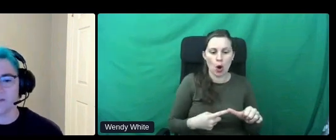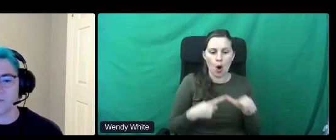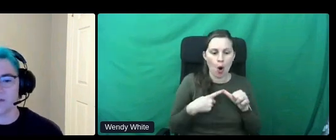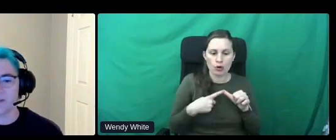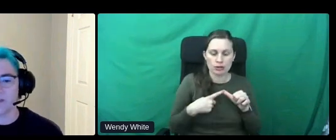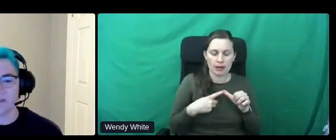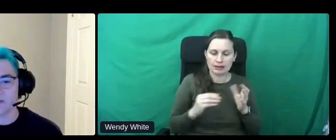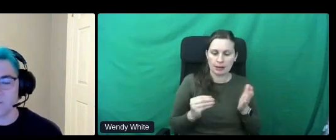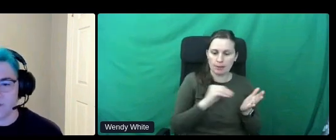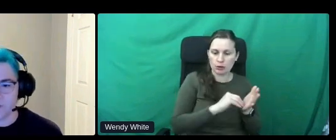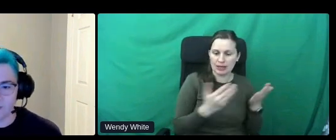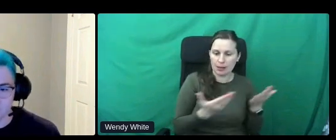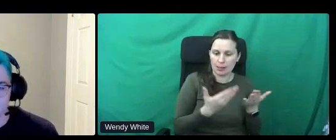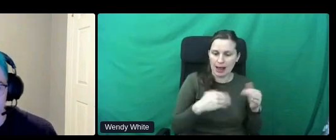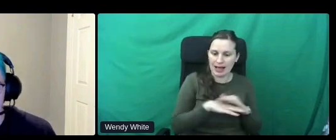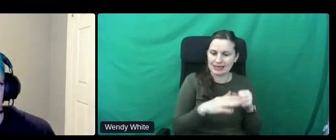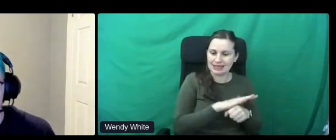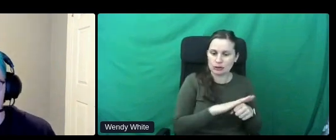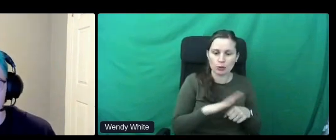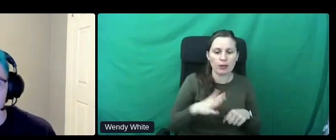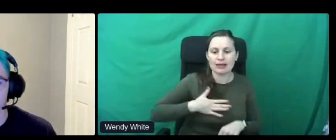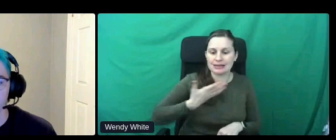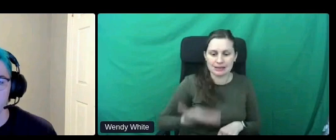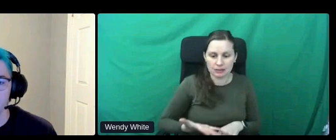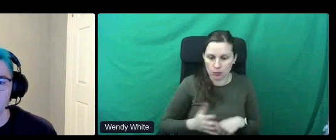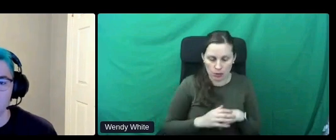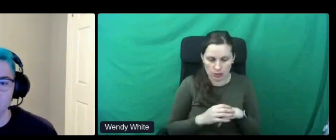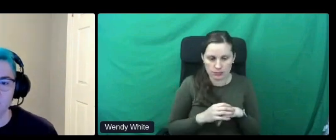into a situation that they didn't want to be in.